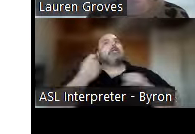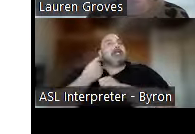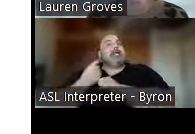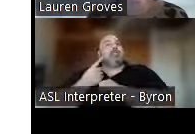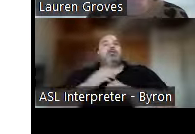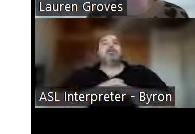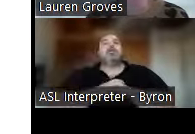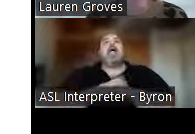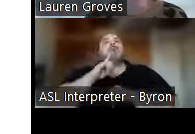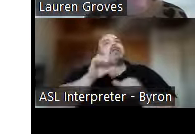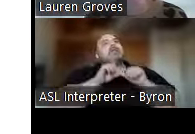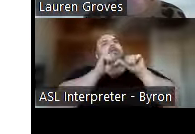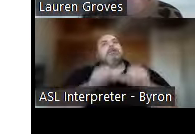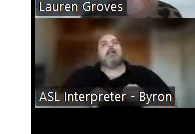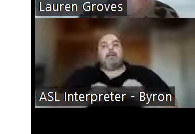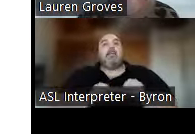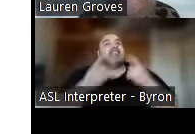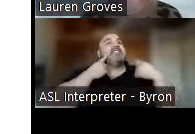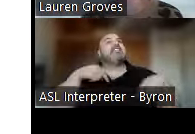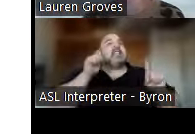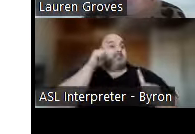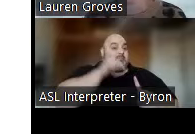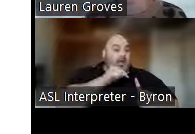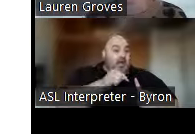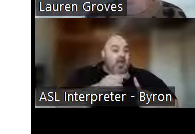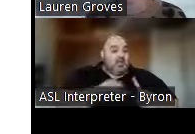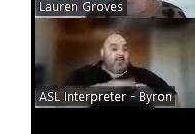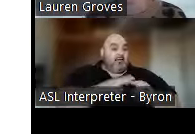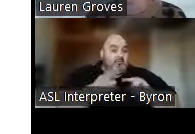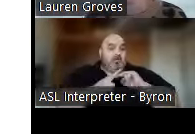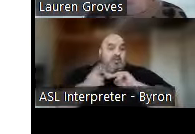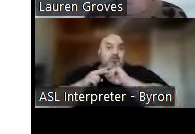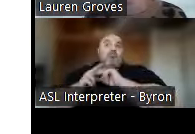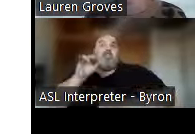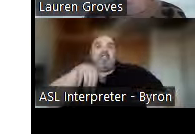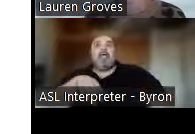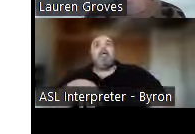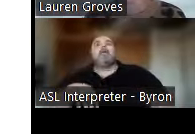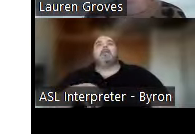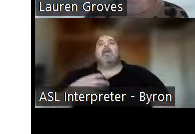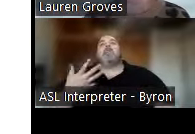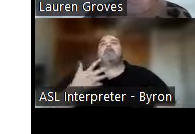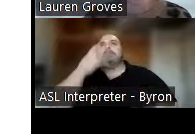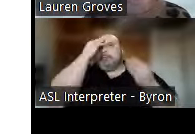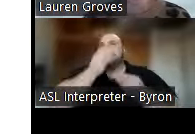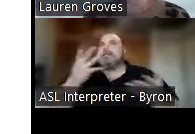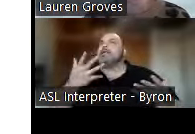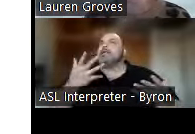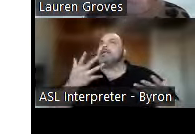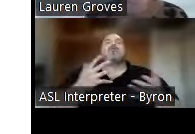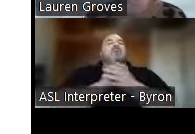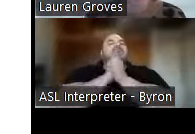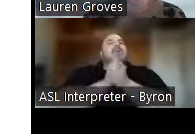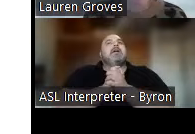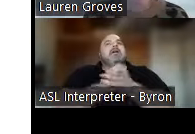really continue to build on that in the coming year as well. And just want to really say how great it is to partner with the Department